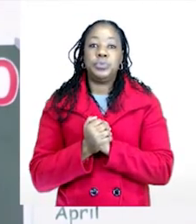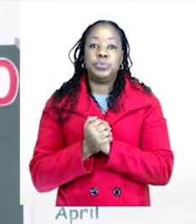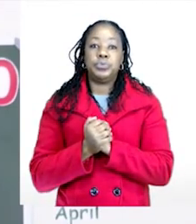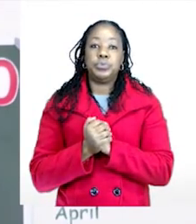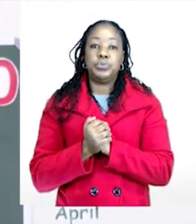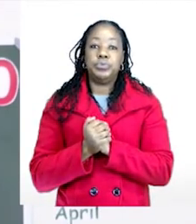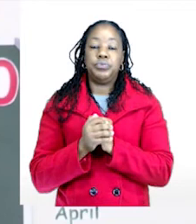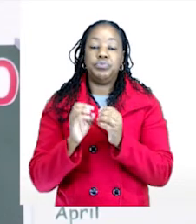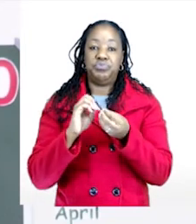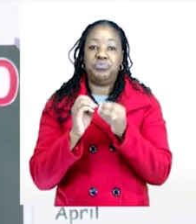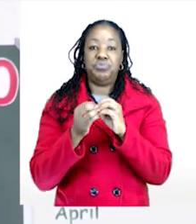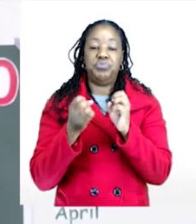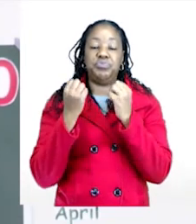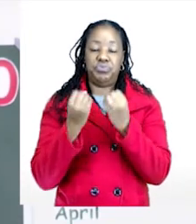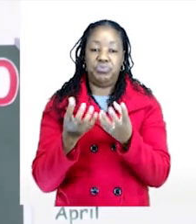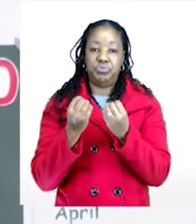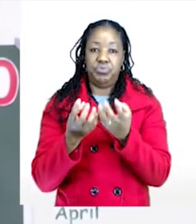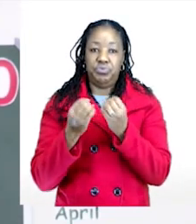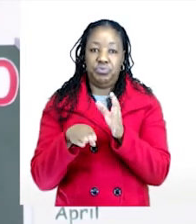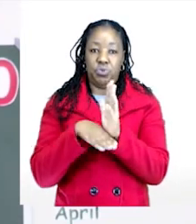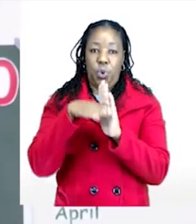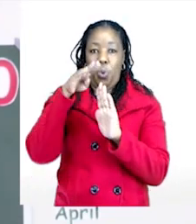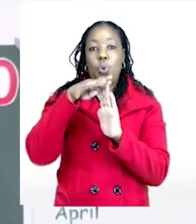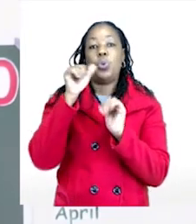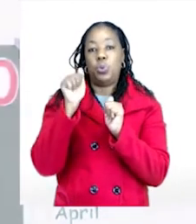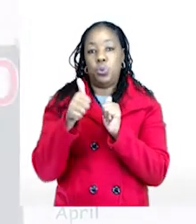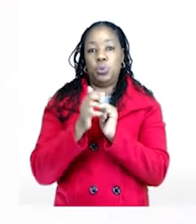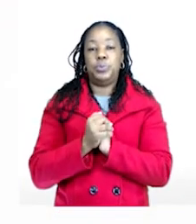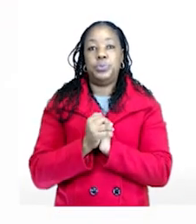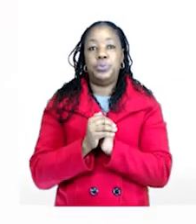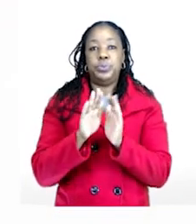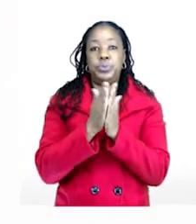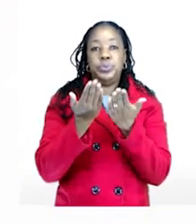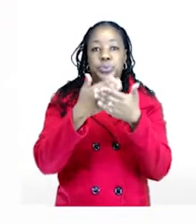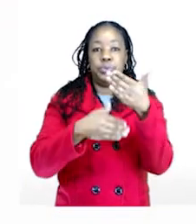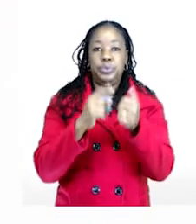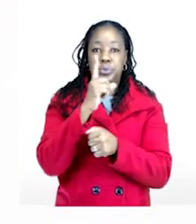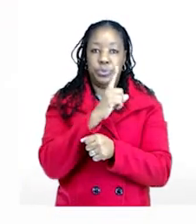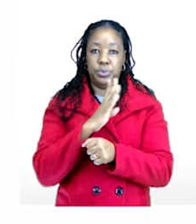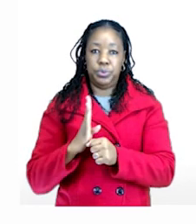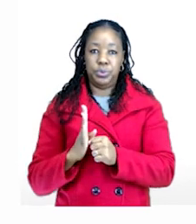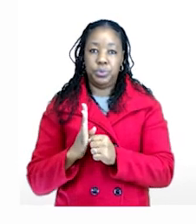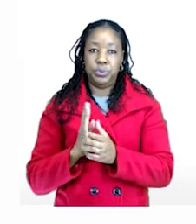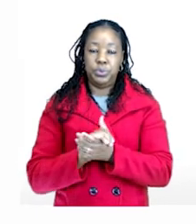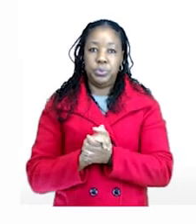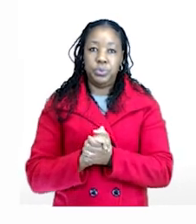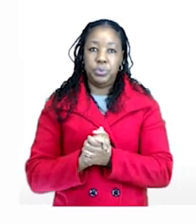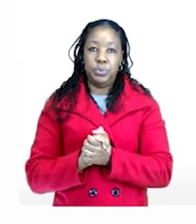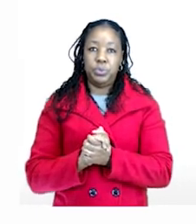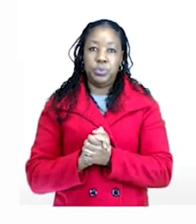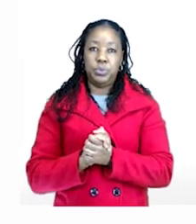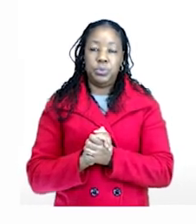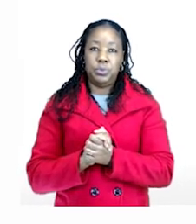of magnets. Let's get back to our page 14 in our booklet. Now we would like